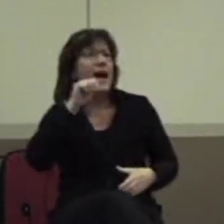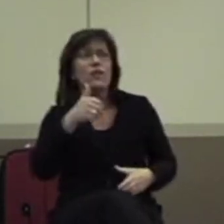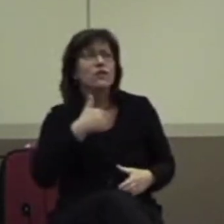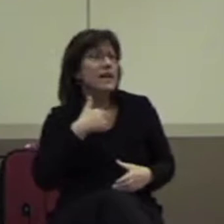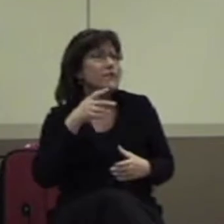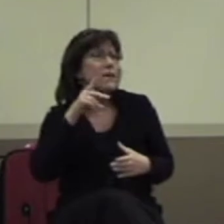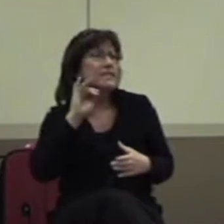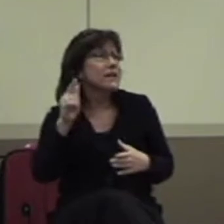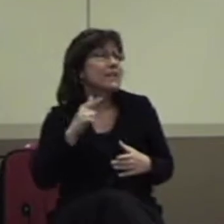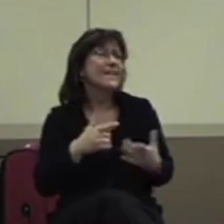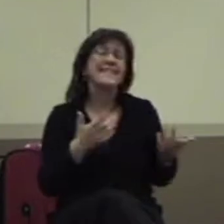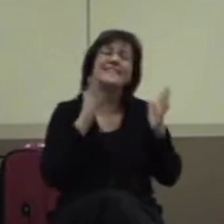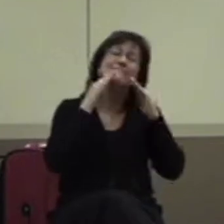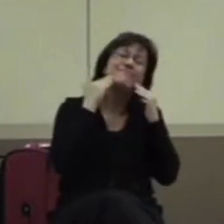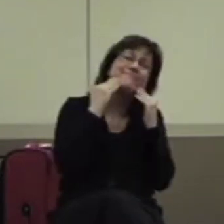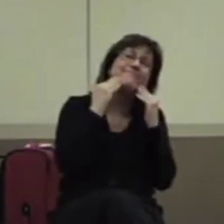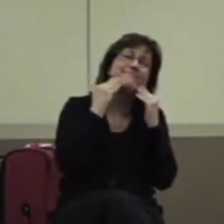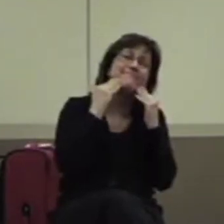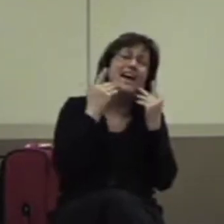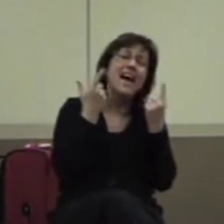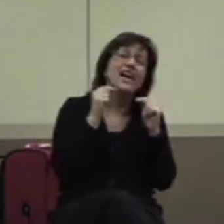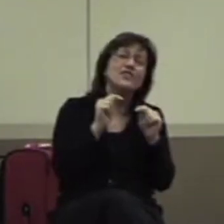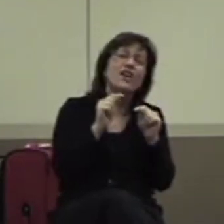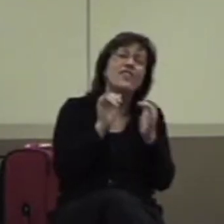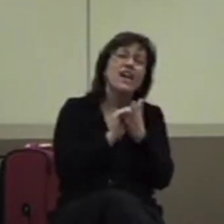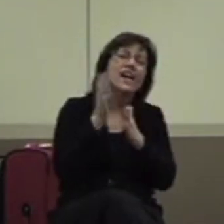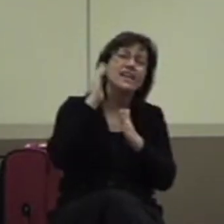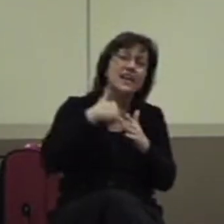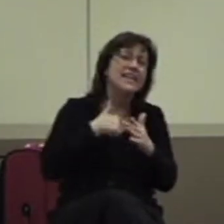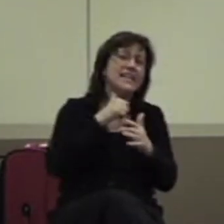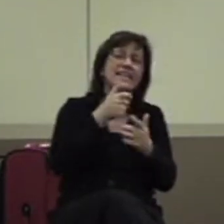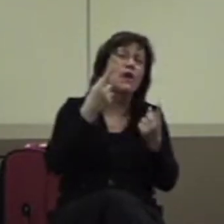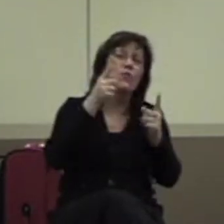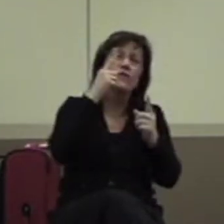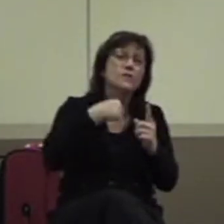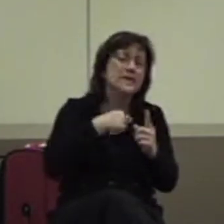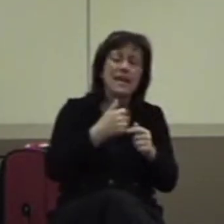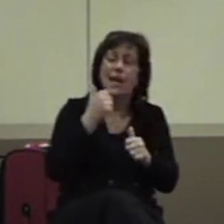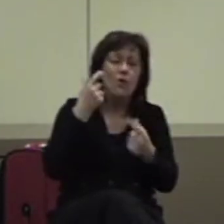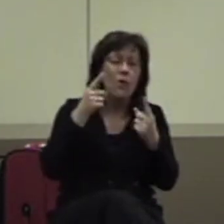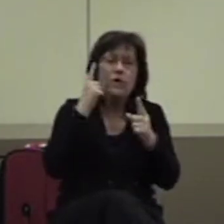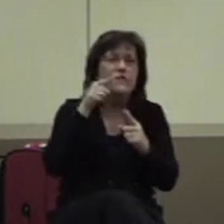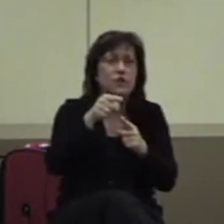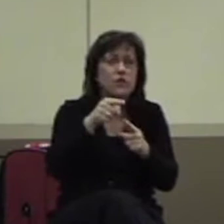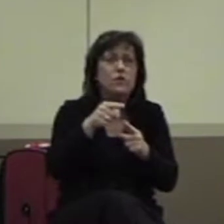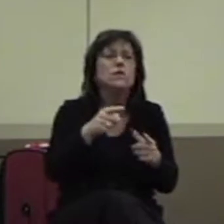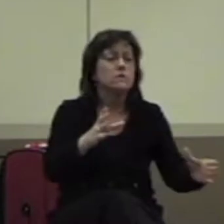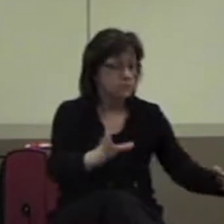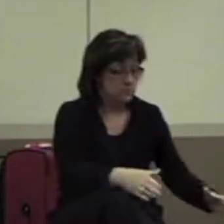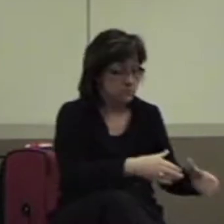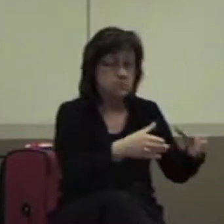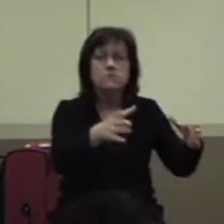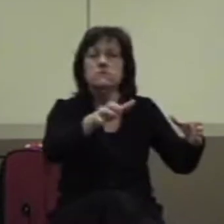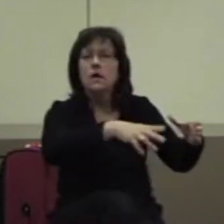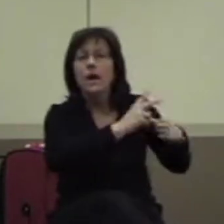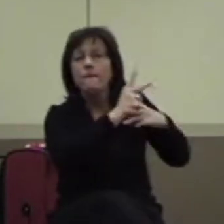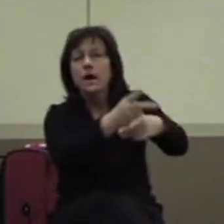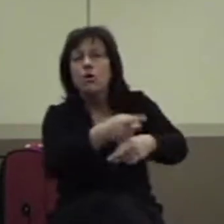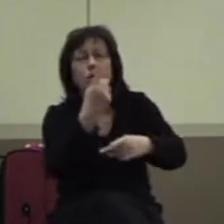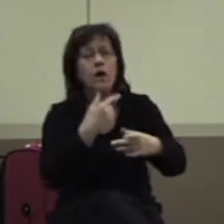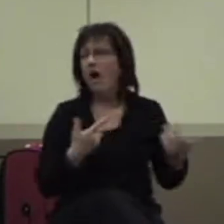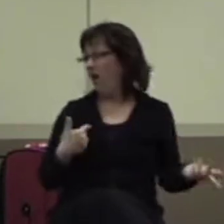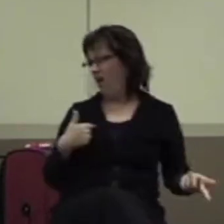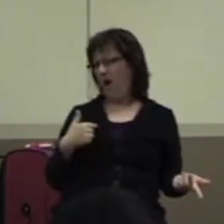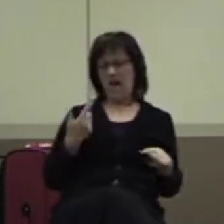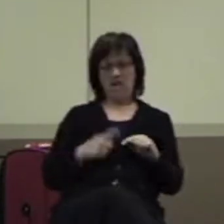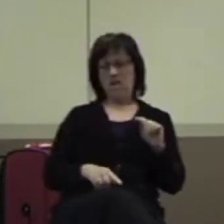I'd smile at them and say, "I tried that when I was a kid and it didn't work for me. And it's not going to work for you. Here, borrow one of mine." She